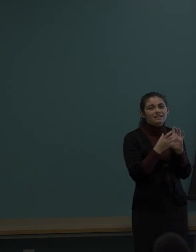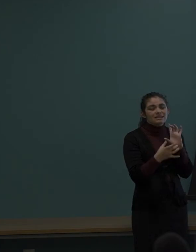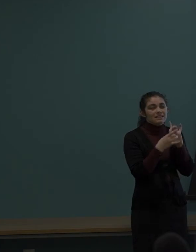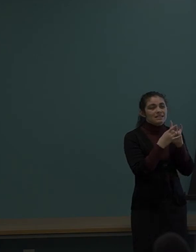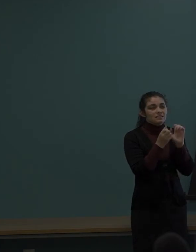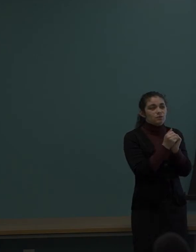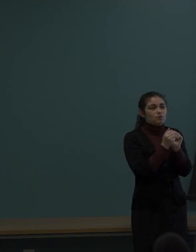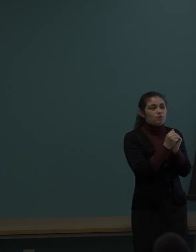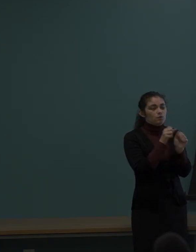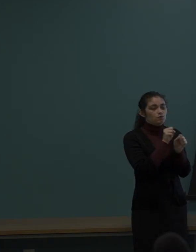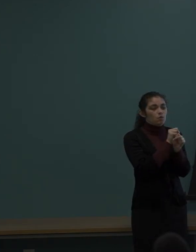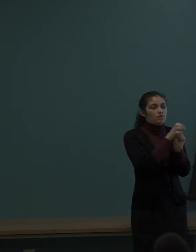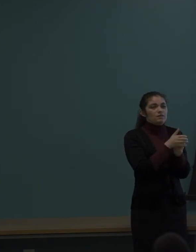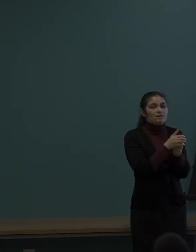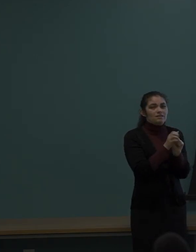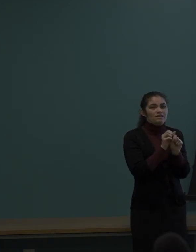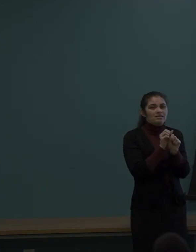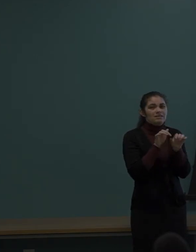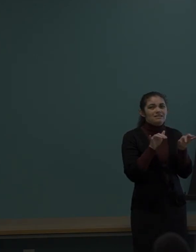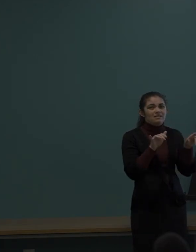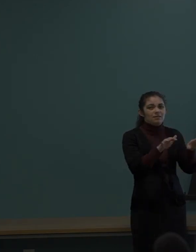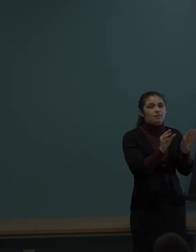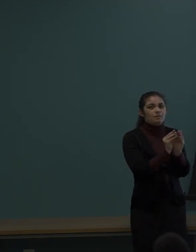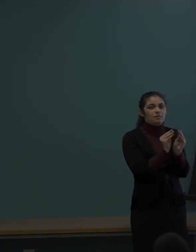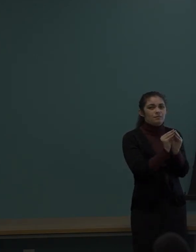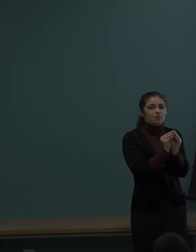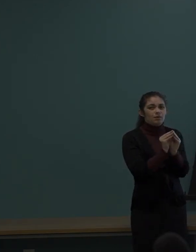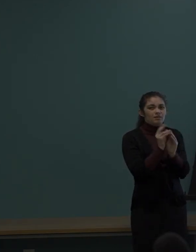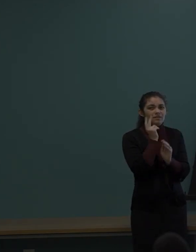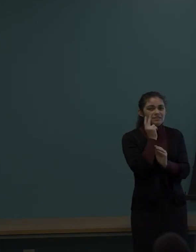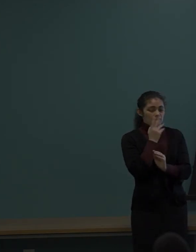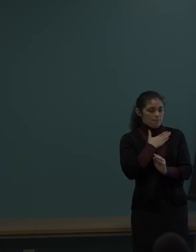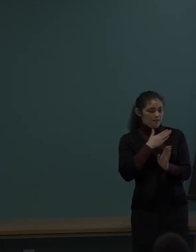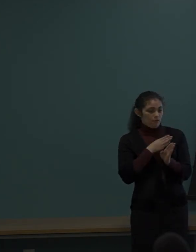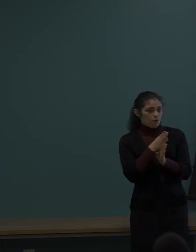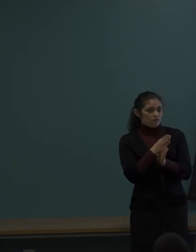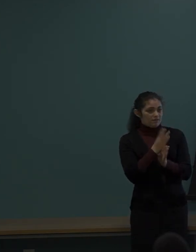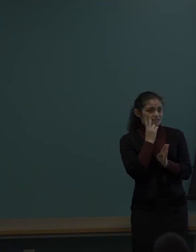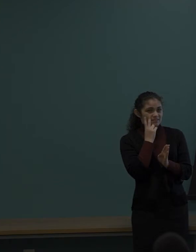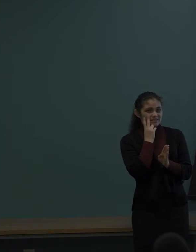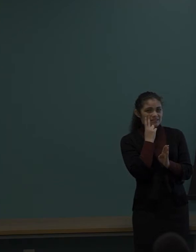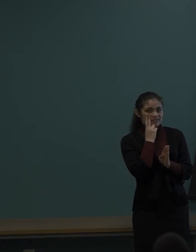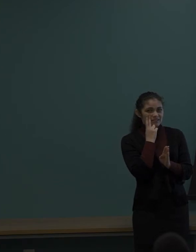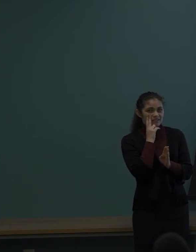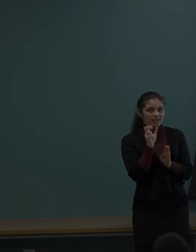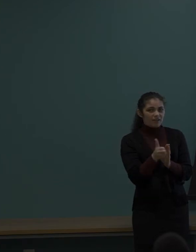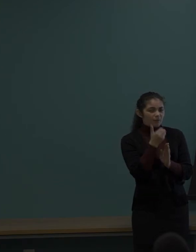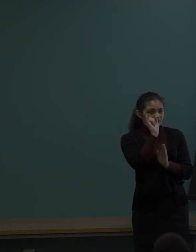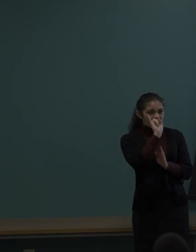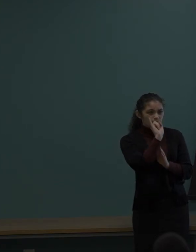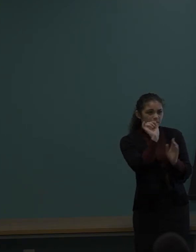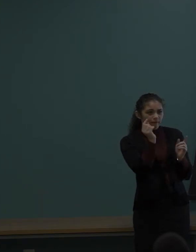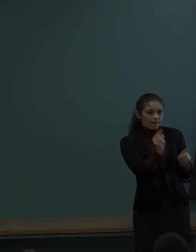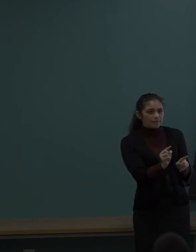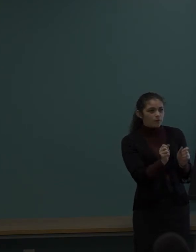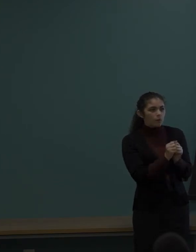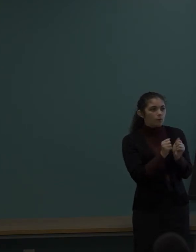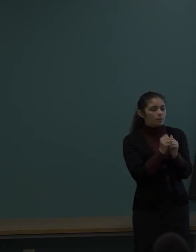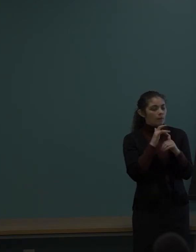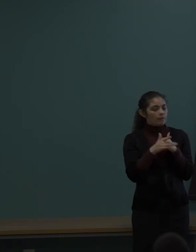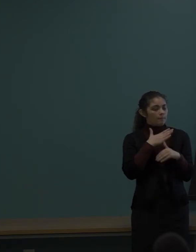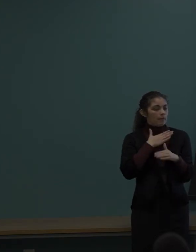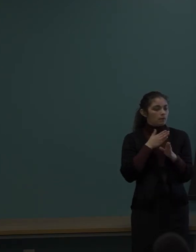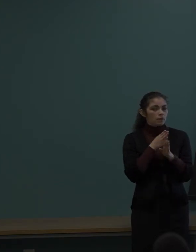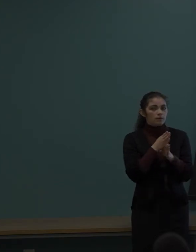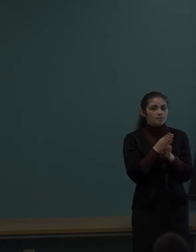with COVID-19 infection is unlike much else I've seen in my career. I've certainly seen stigma with other infections, particularly early in my